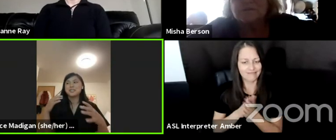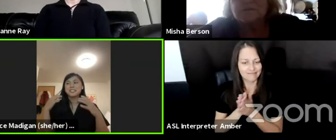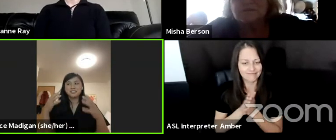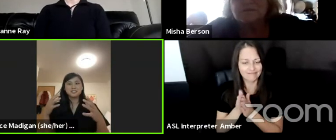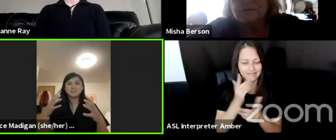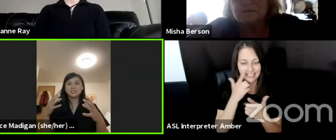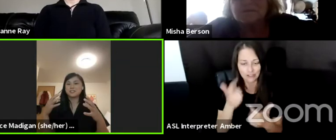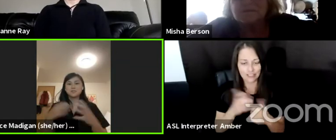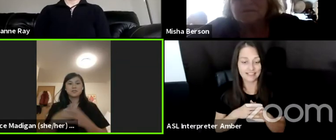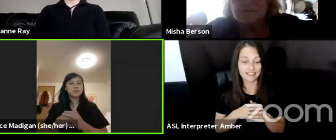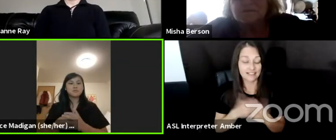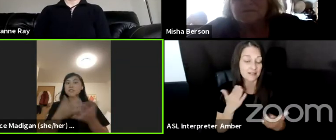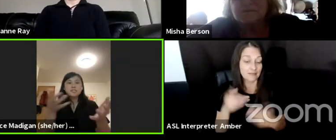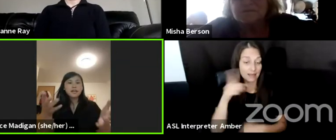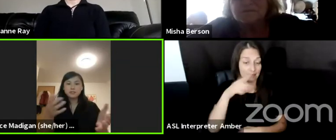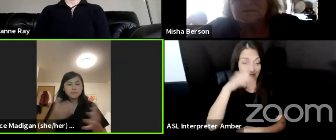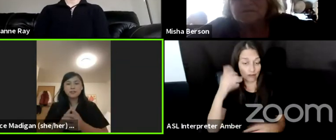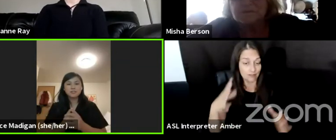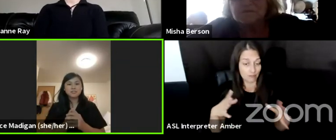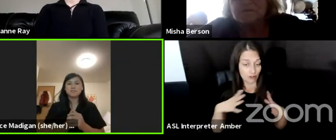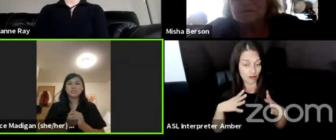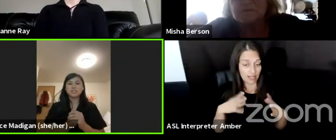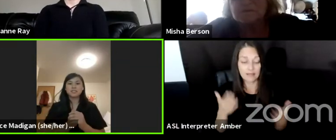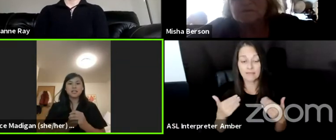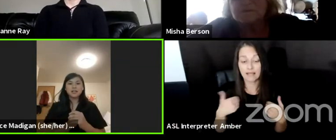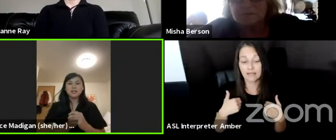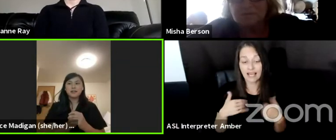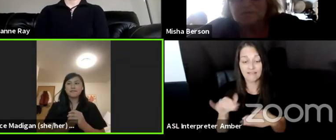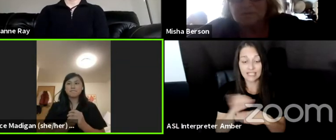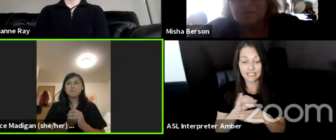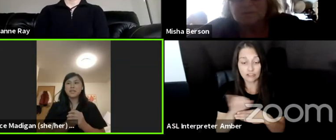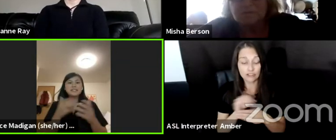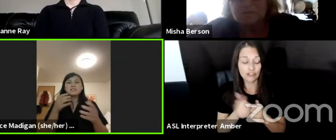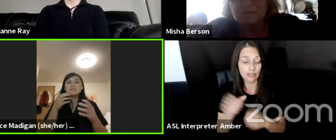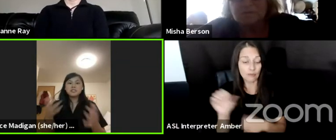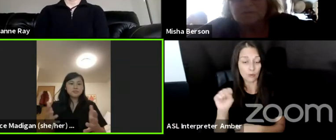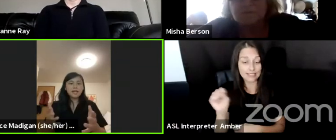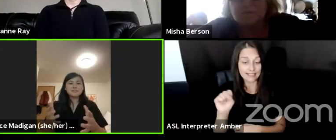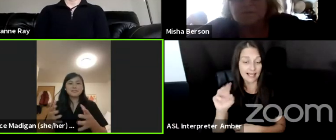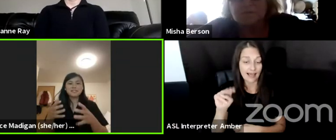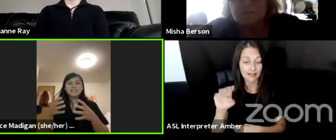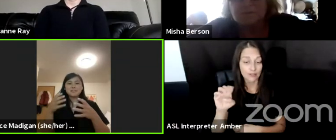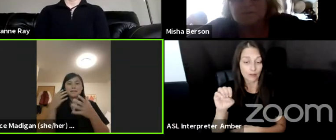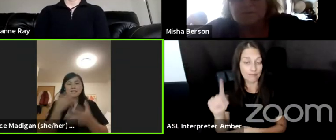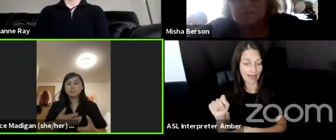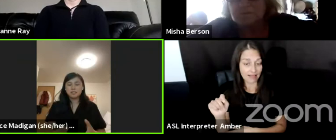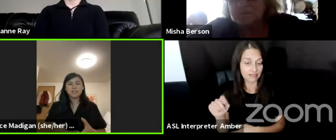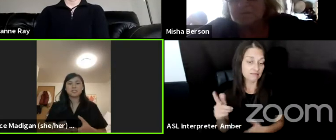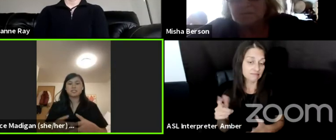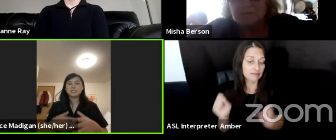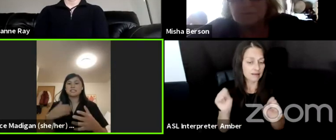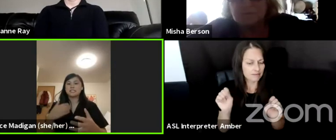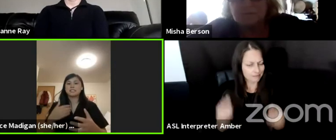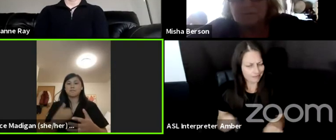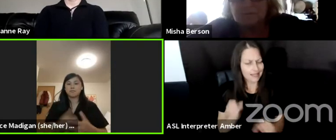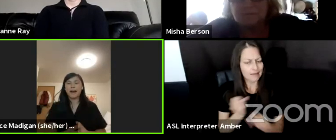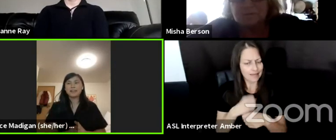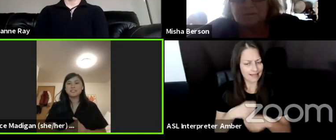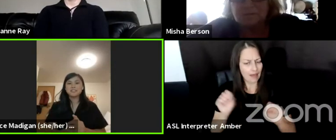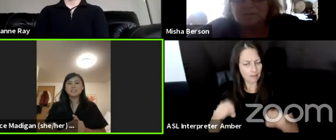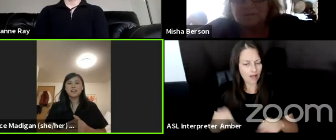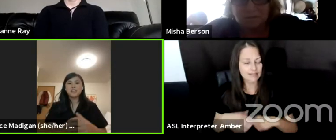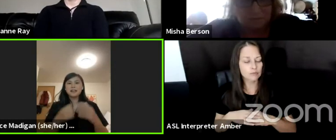do an internship with Seattle Met or something, they can do that so that they can make those connections and they can get